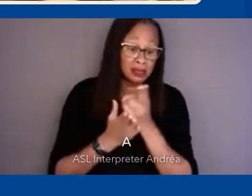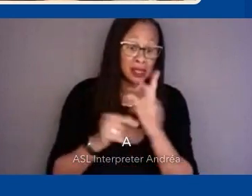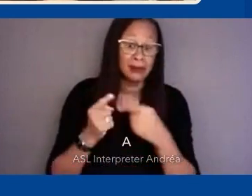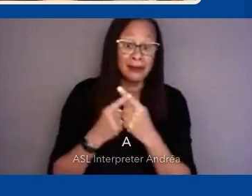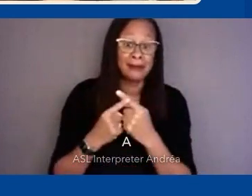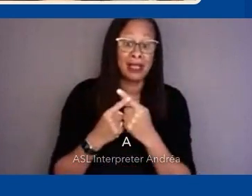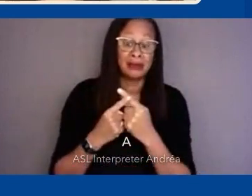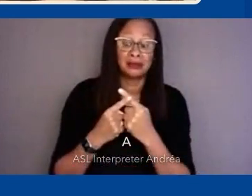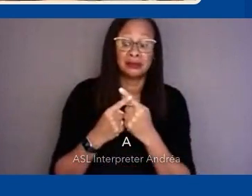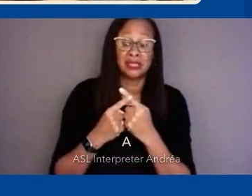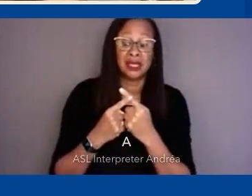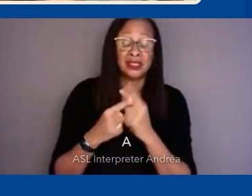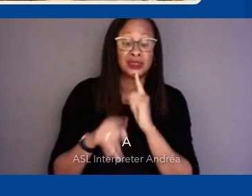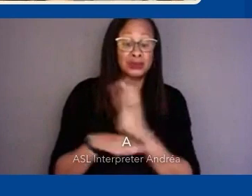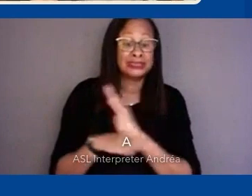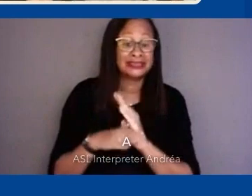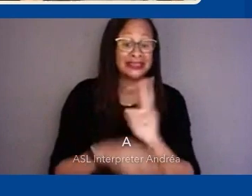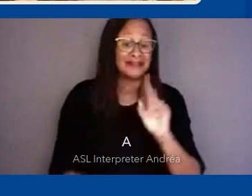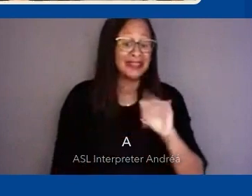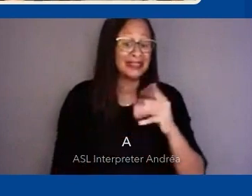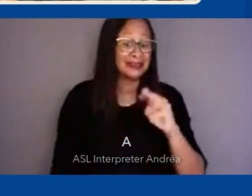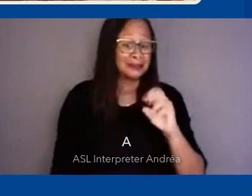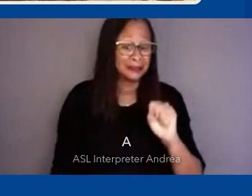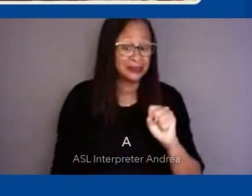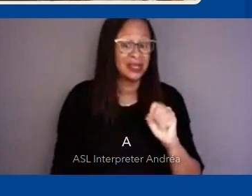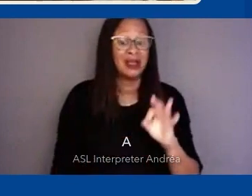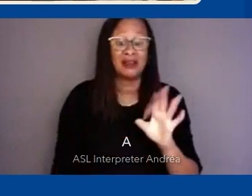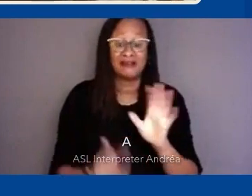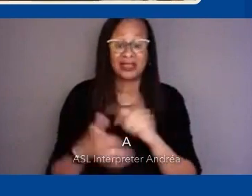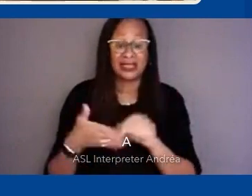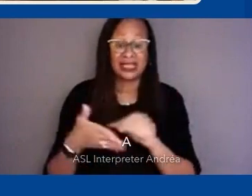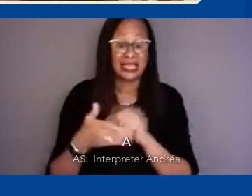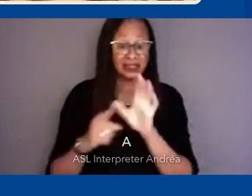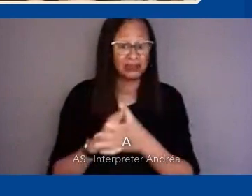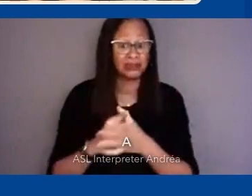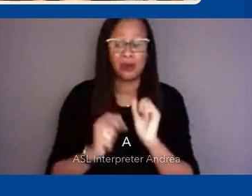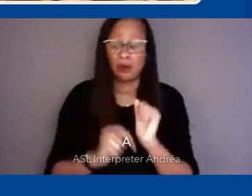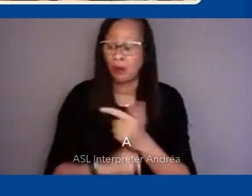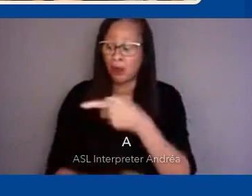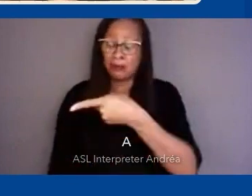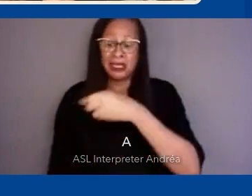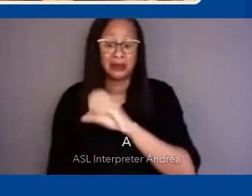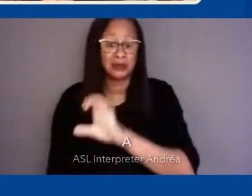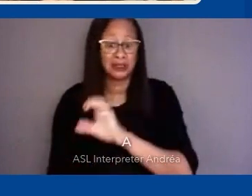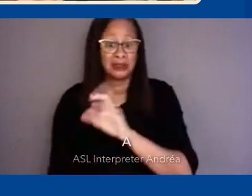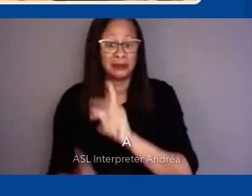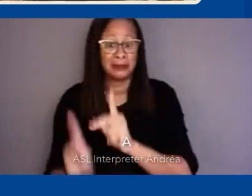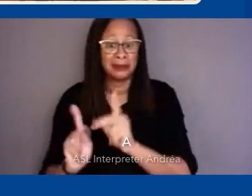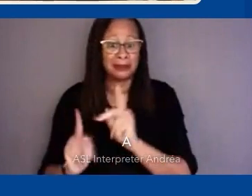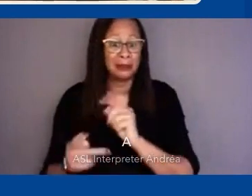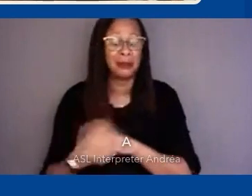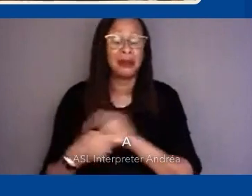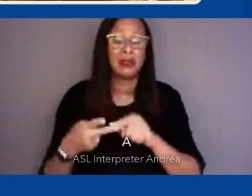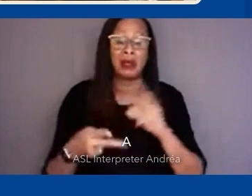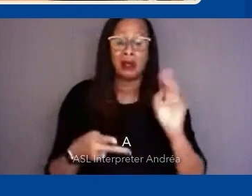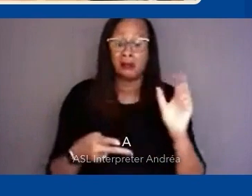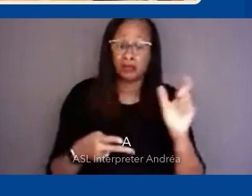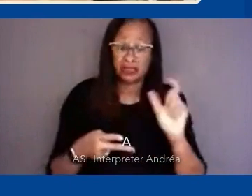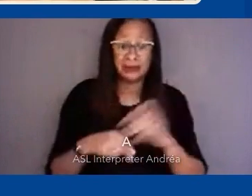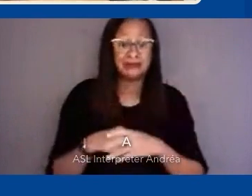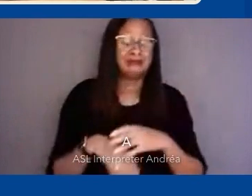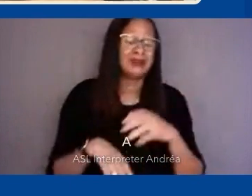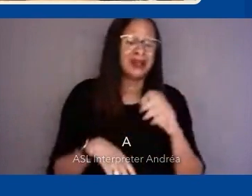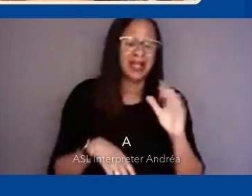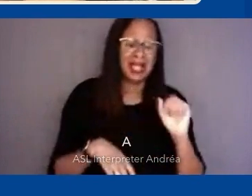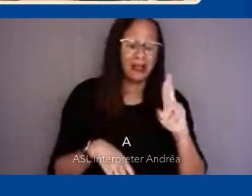cancel culture, who are Muslims and Arabs, who are people of color, who, you know, professors, Palestinian professors